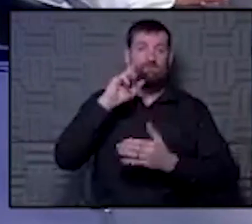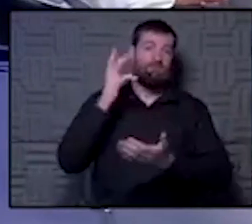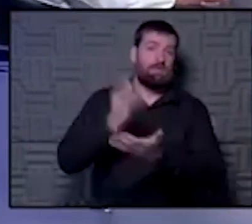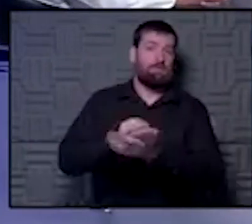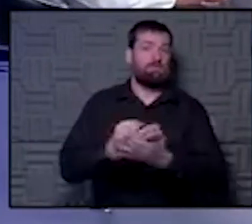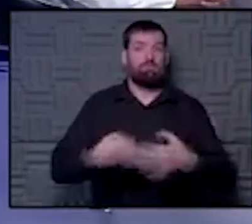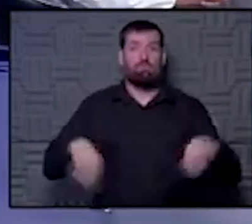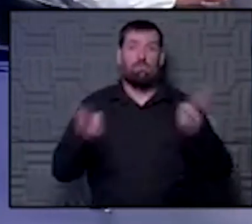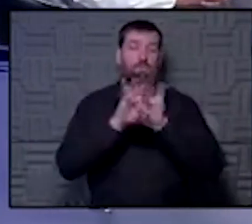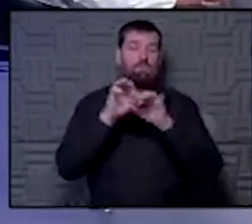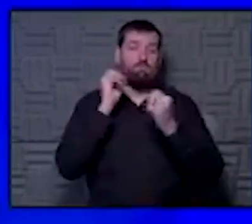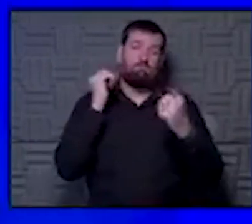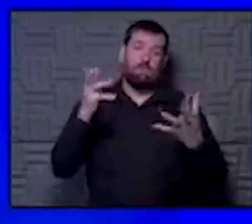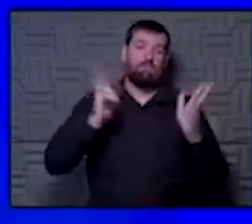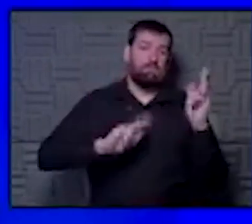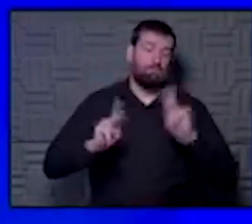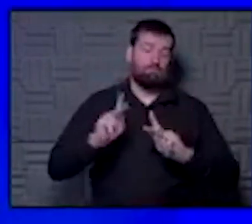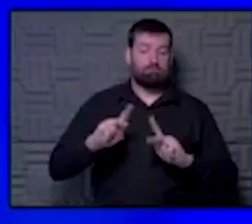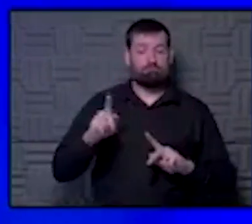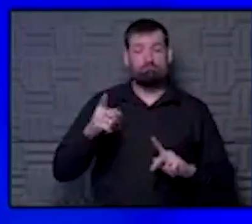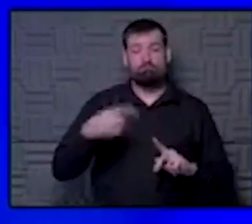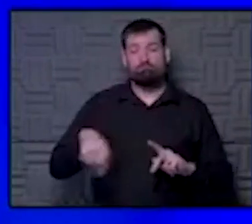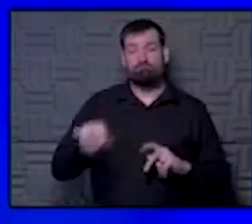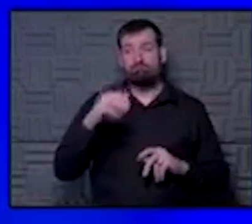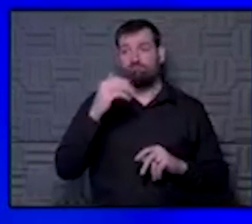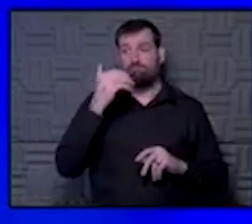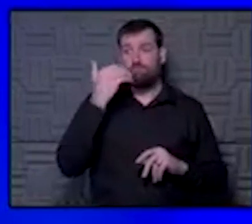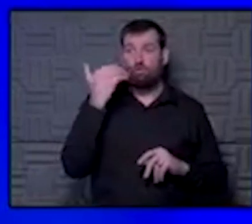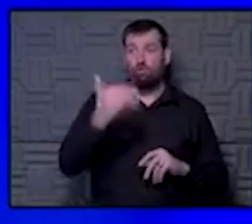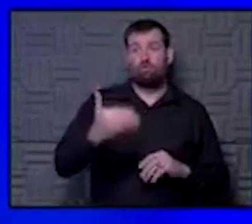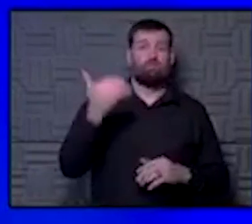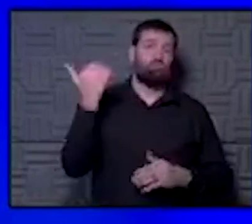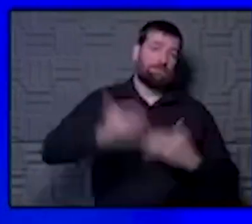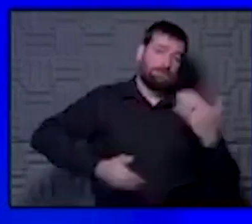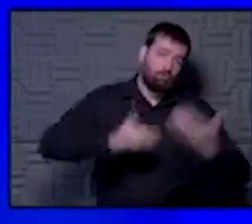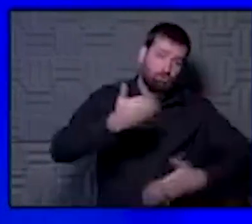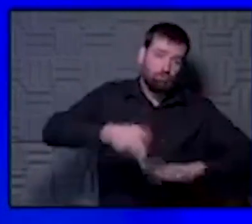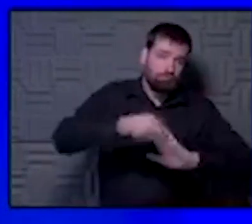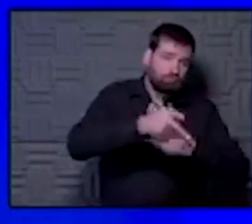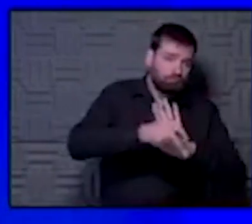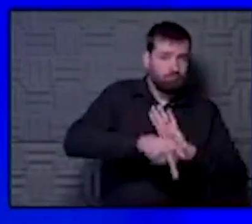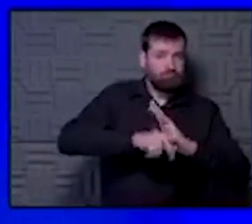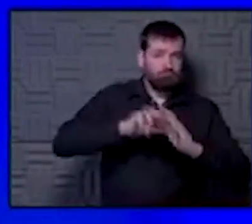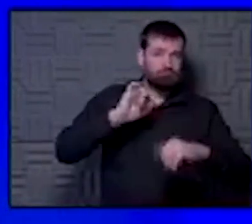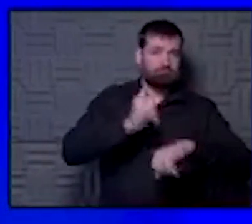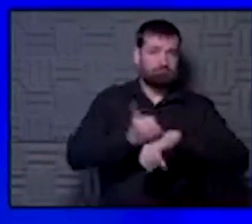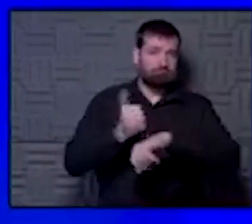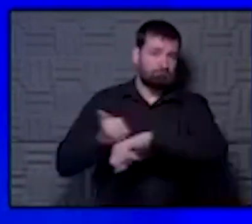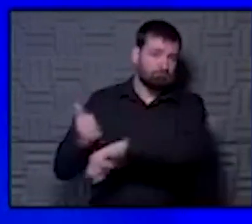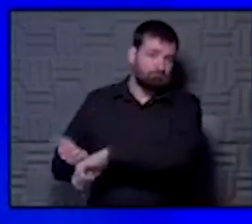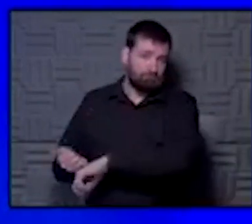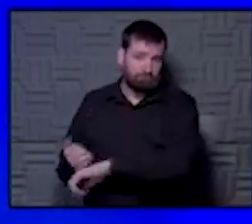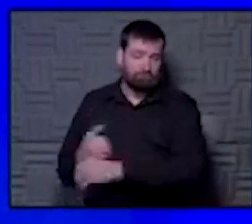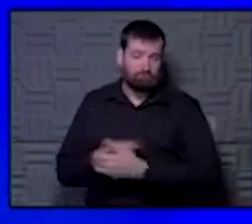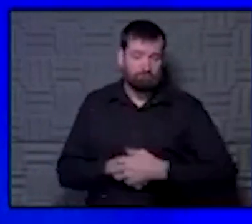there. There were a lot of good procedures and protocols put in place.